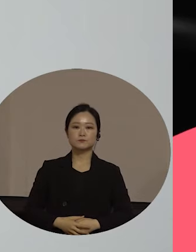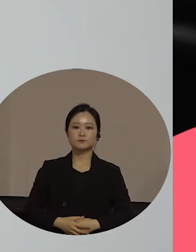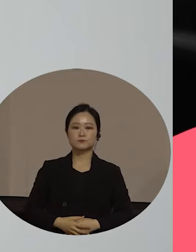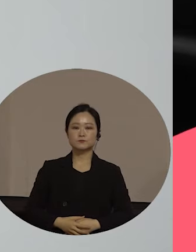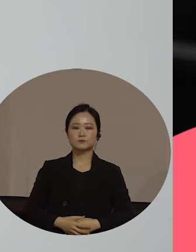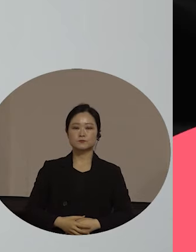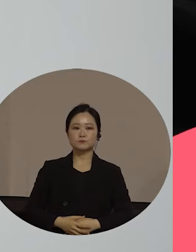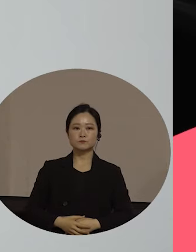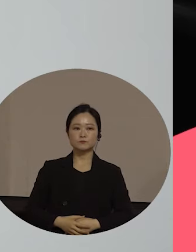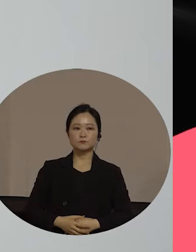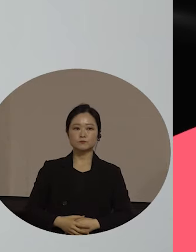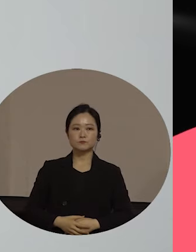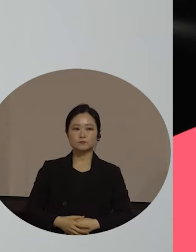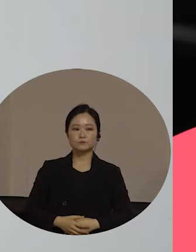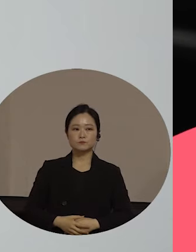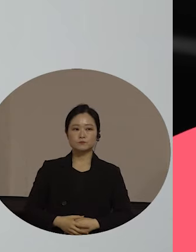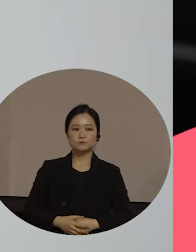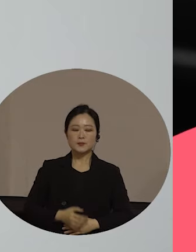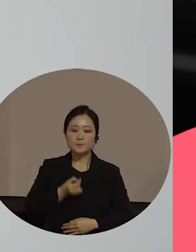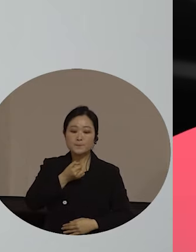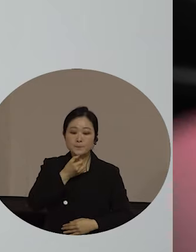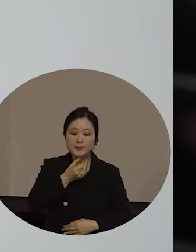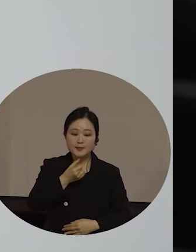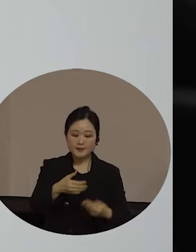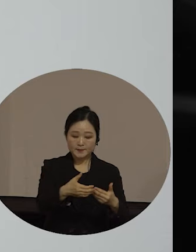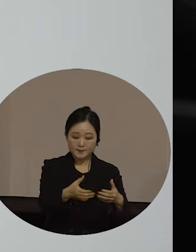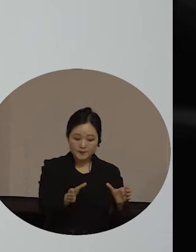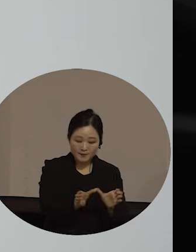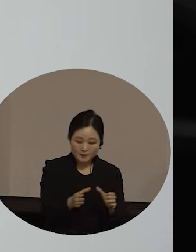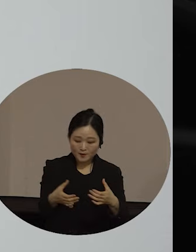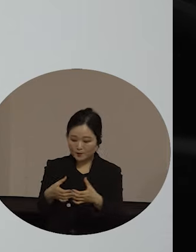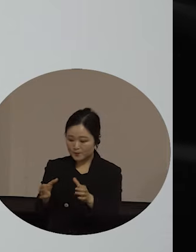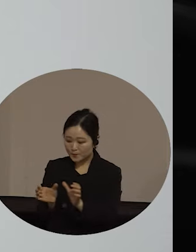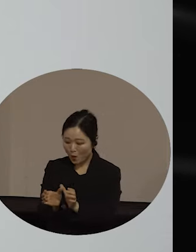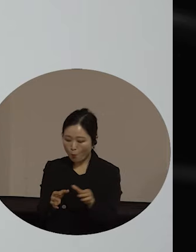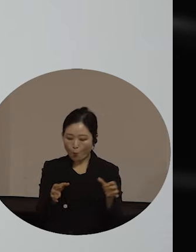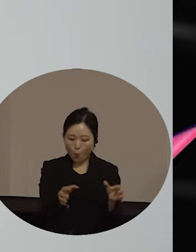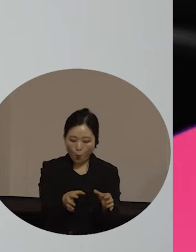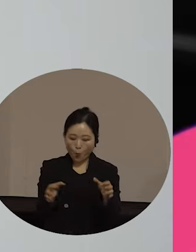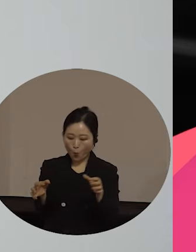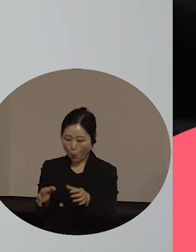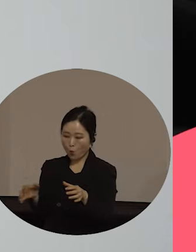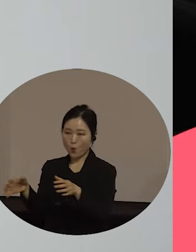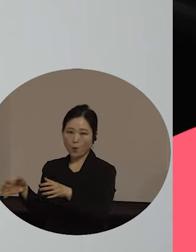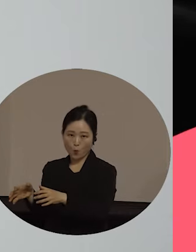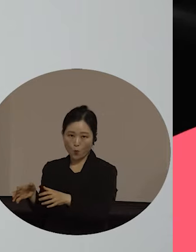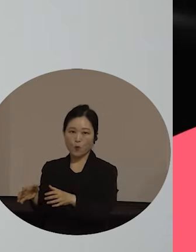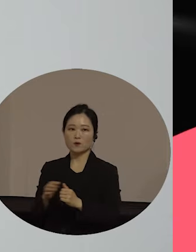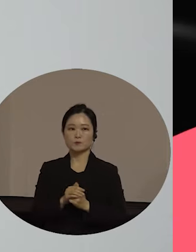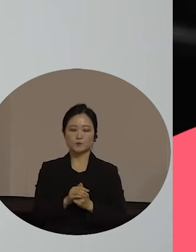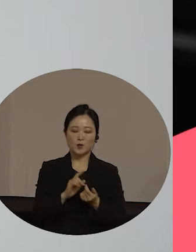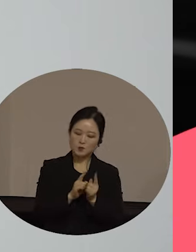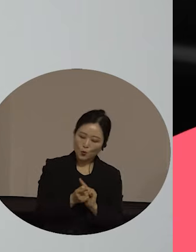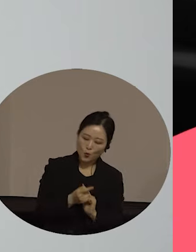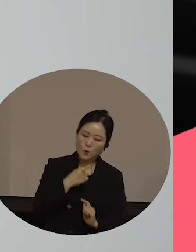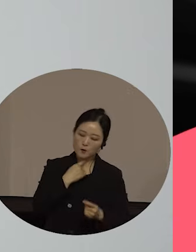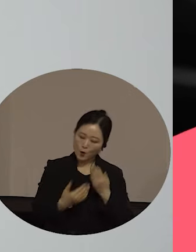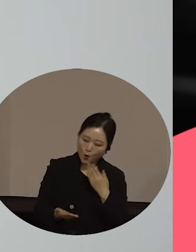small groups together all together to learn each other's the experience, also they